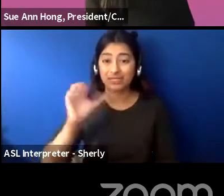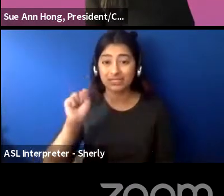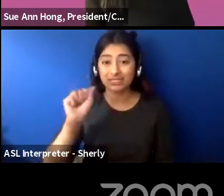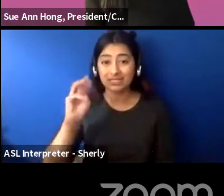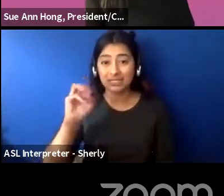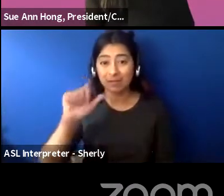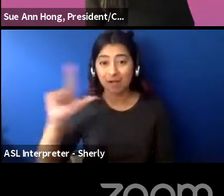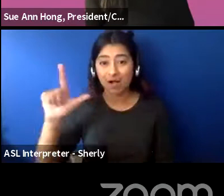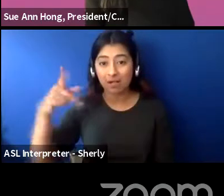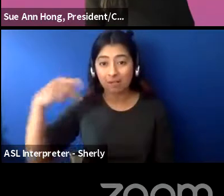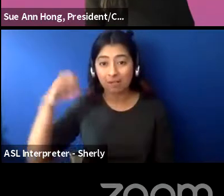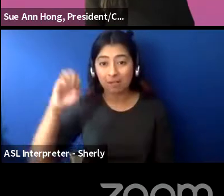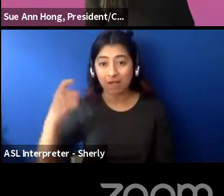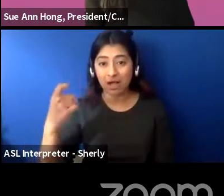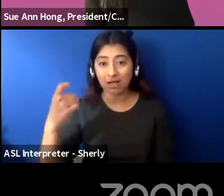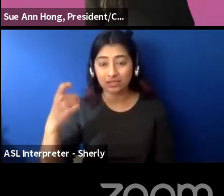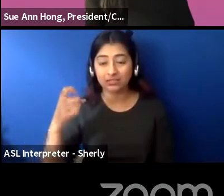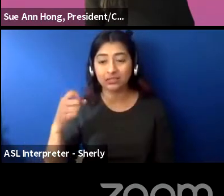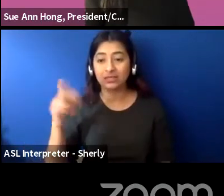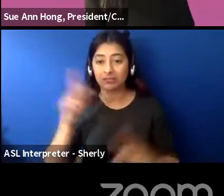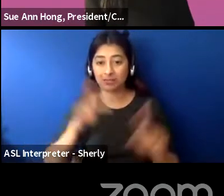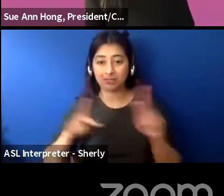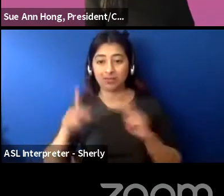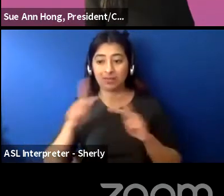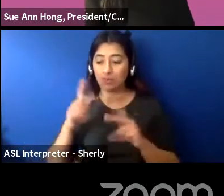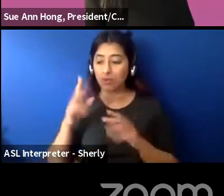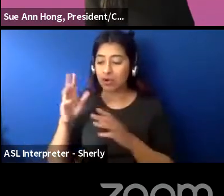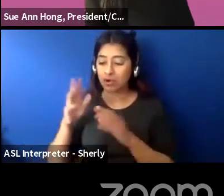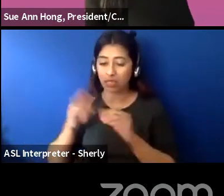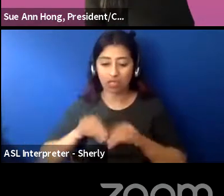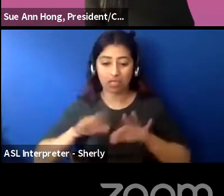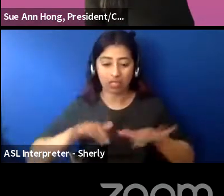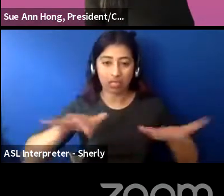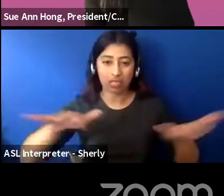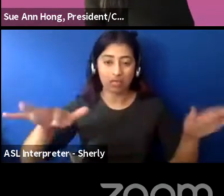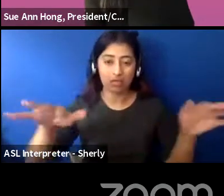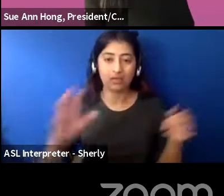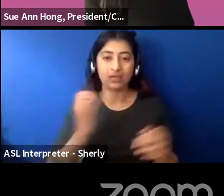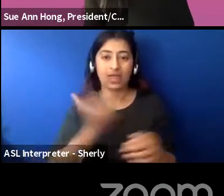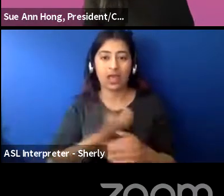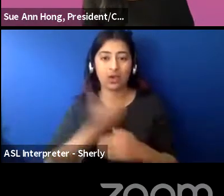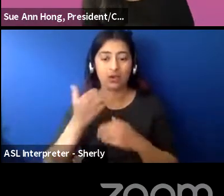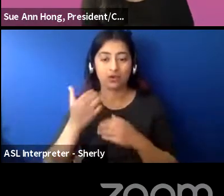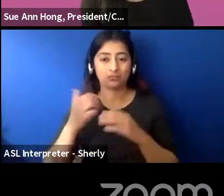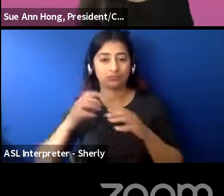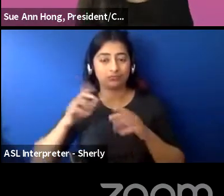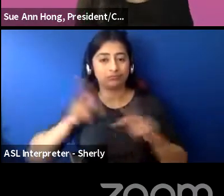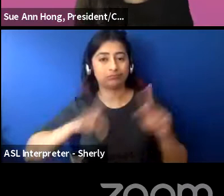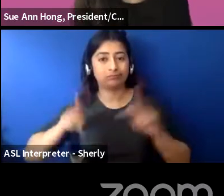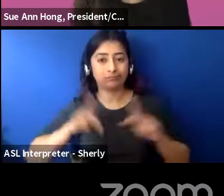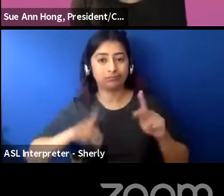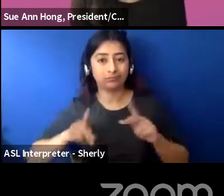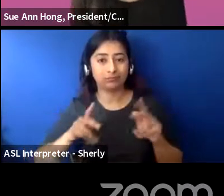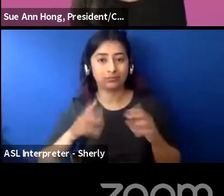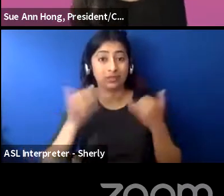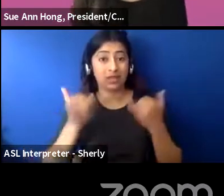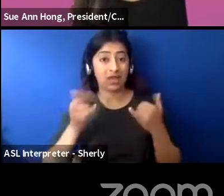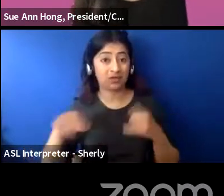communities intentionally infected with smallpox. So can you imagine the fear of